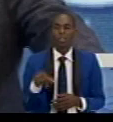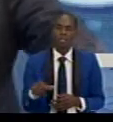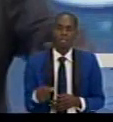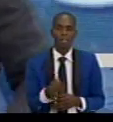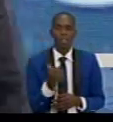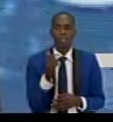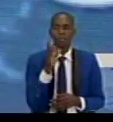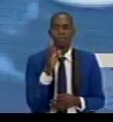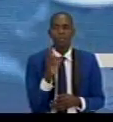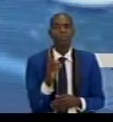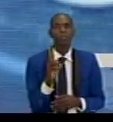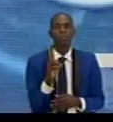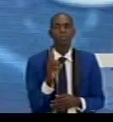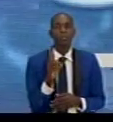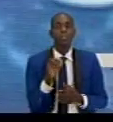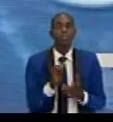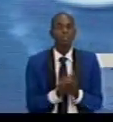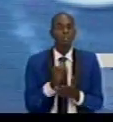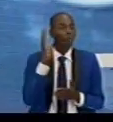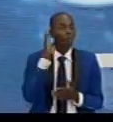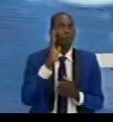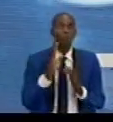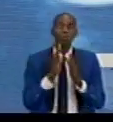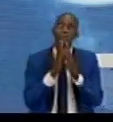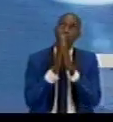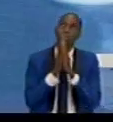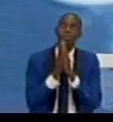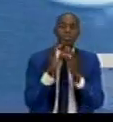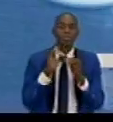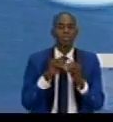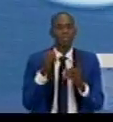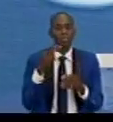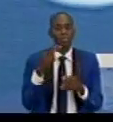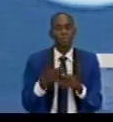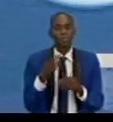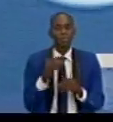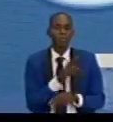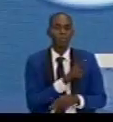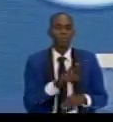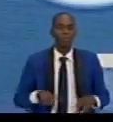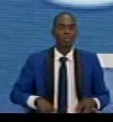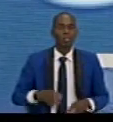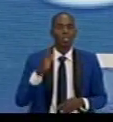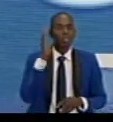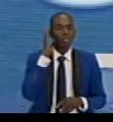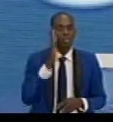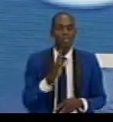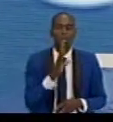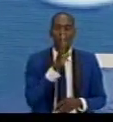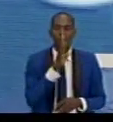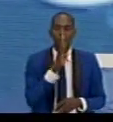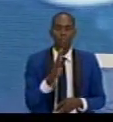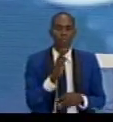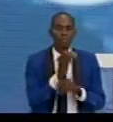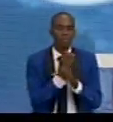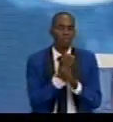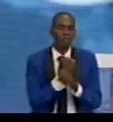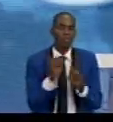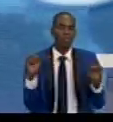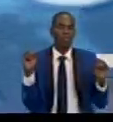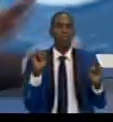Whosoever shall call on the name of the Lord shall be